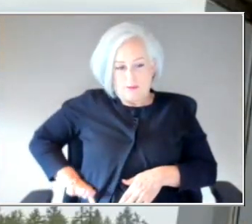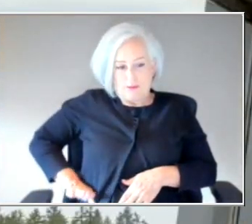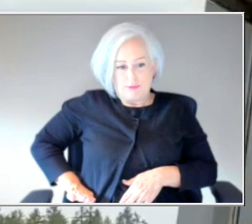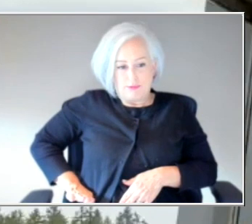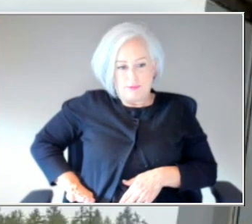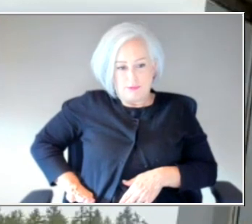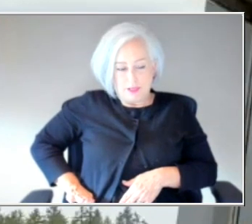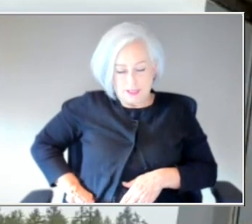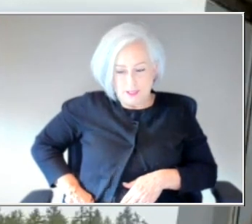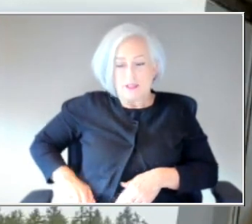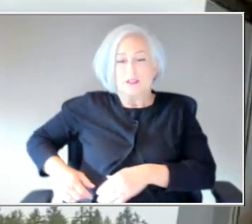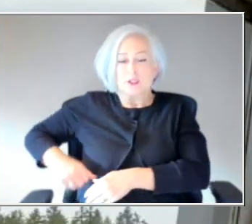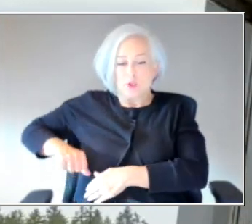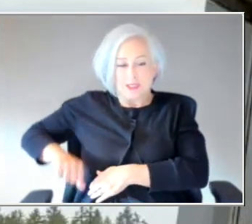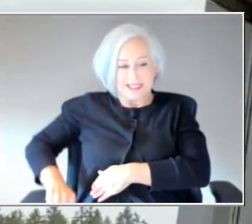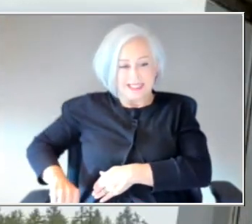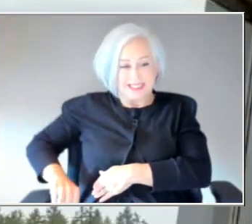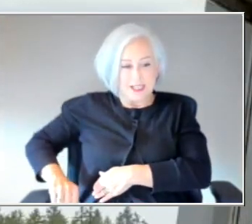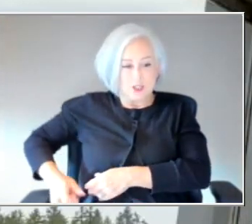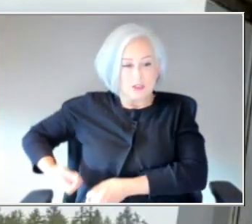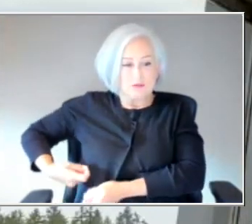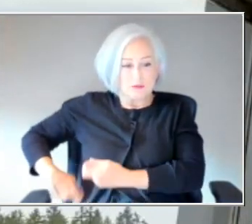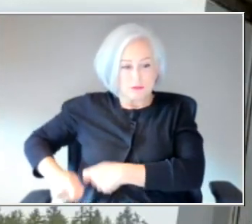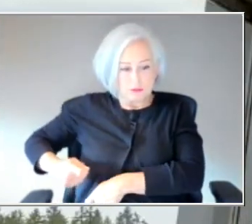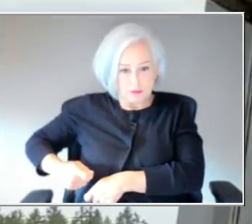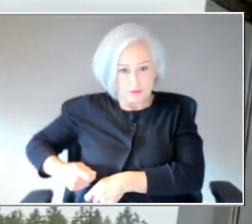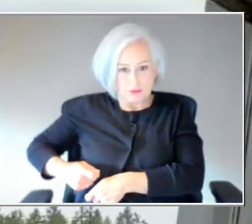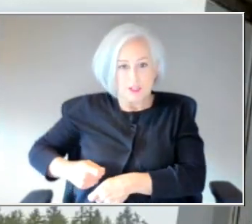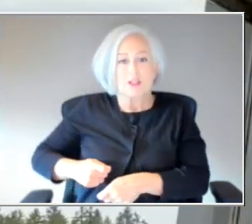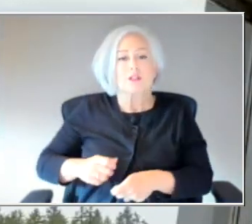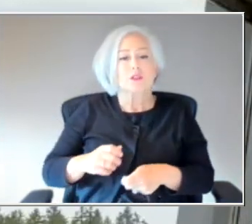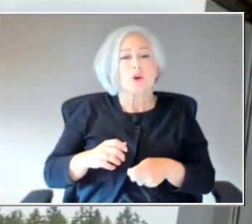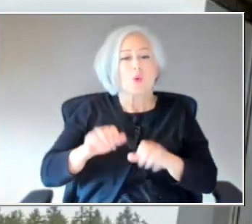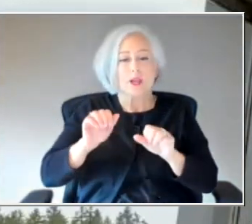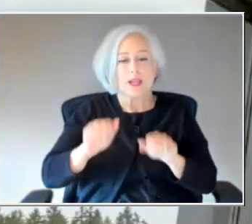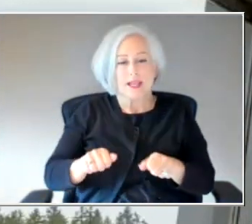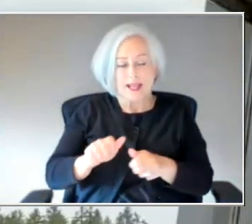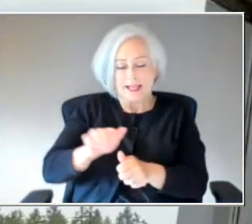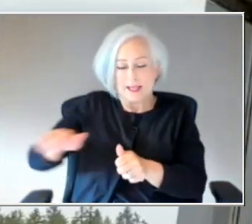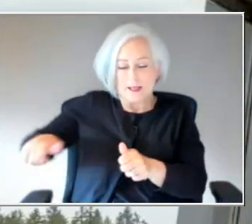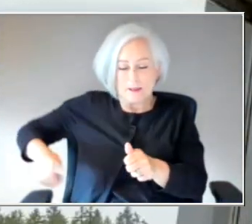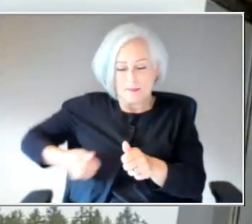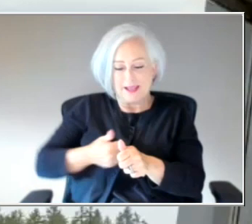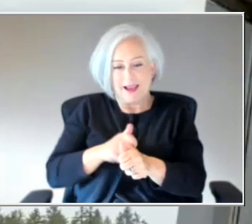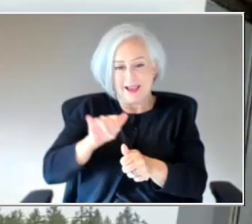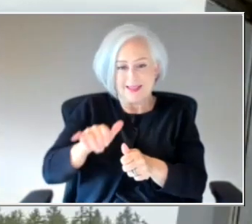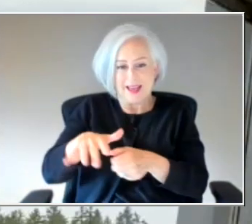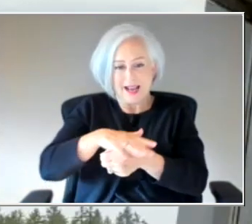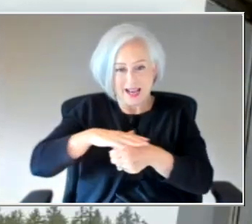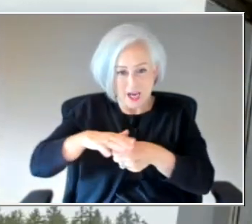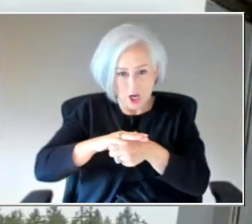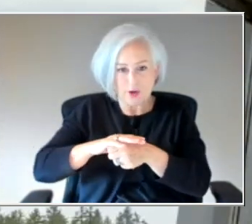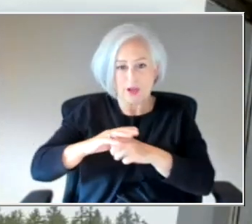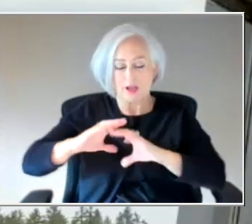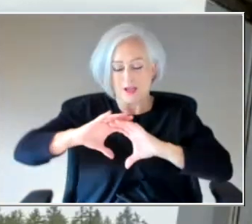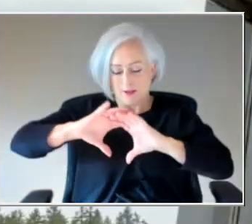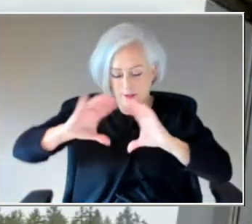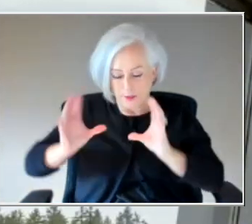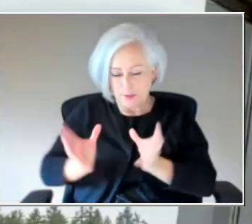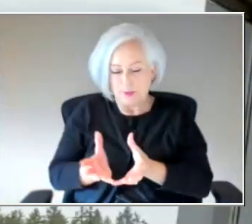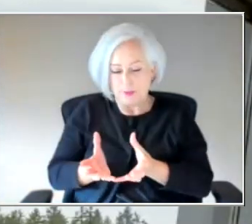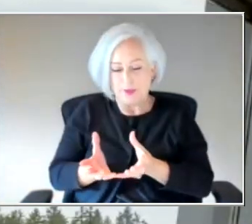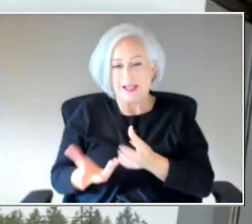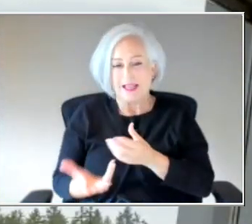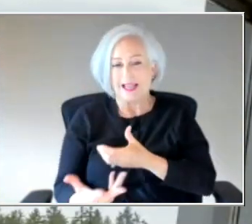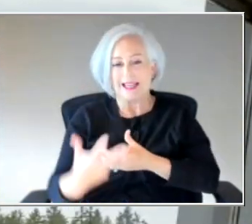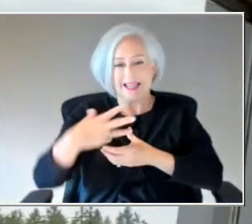we can gain access into the retroperitoneum, behind the peritoneum in these children, and get into their aorta and the vena